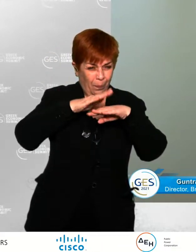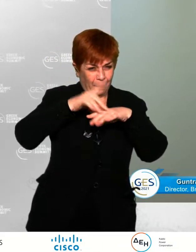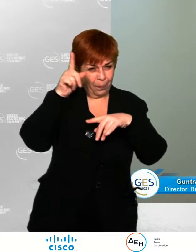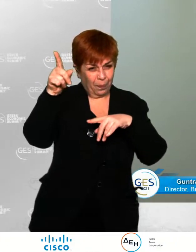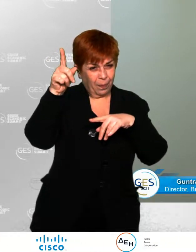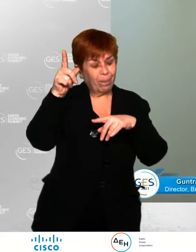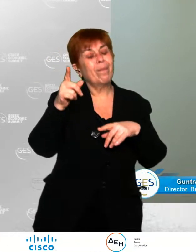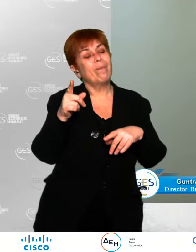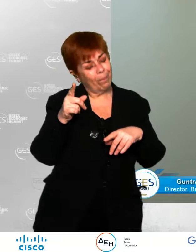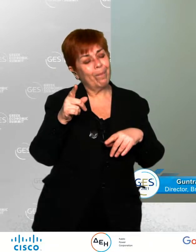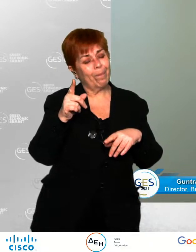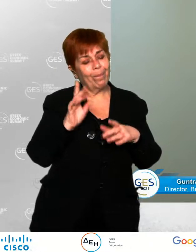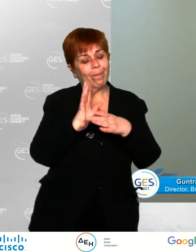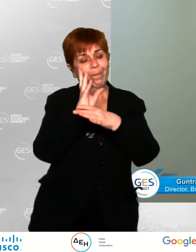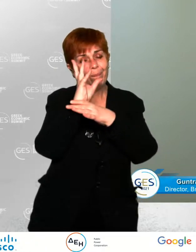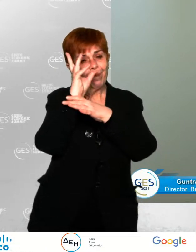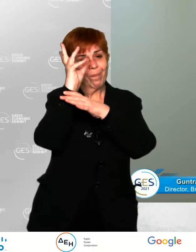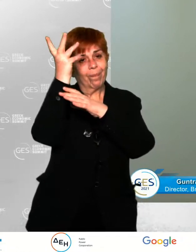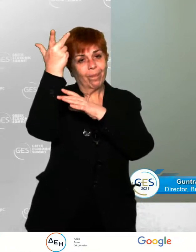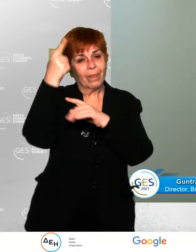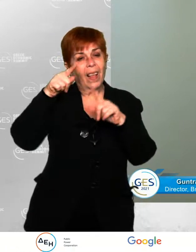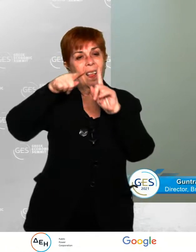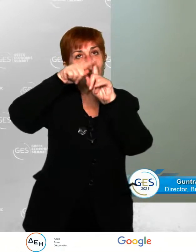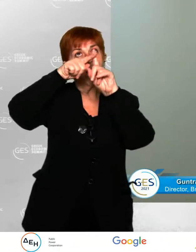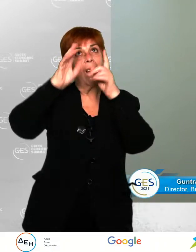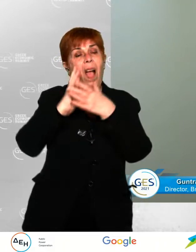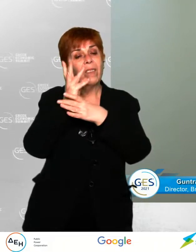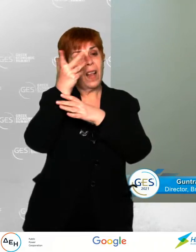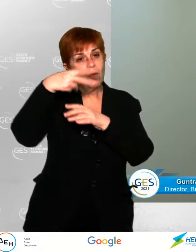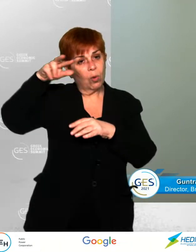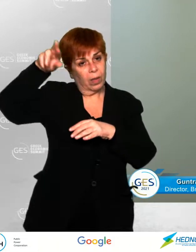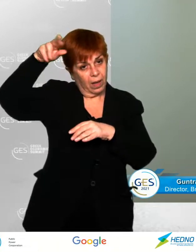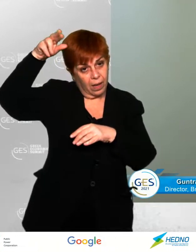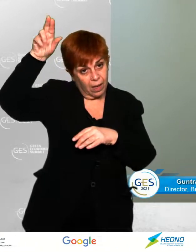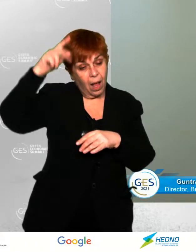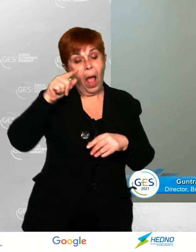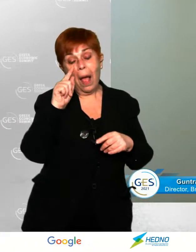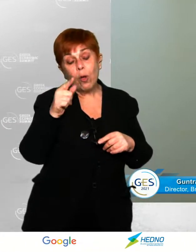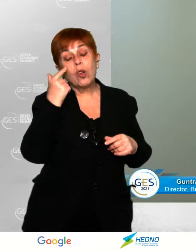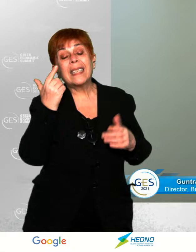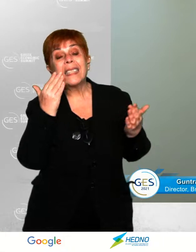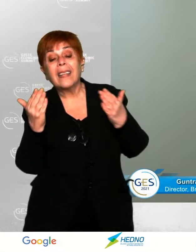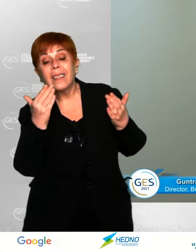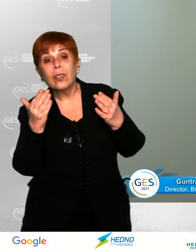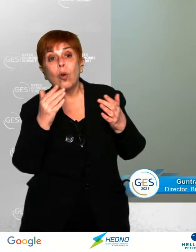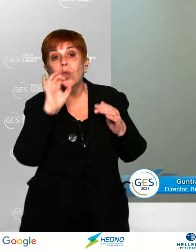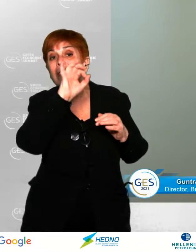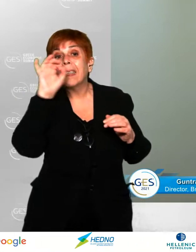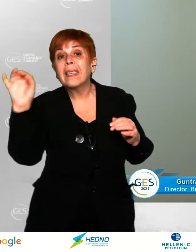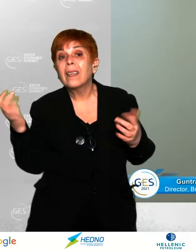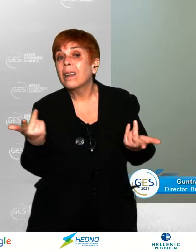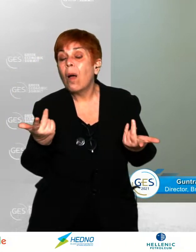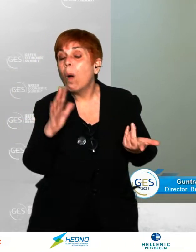Now, the second, I think, important statistic one has to look at is how many emissions do we need